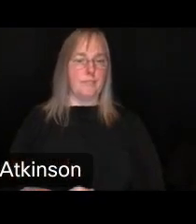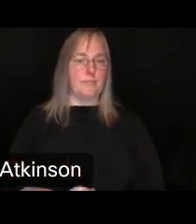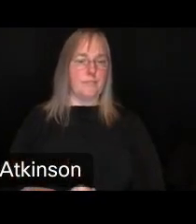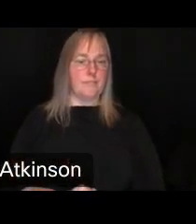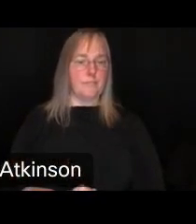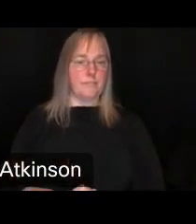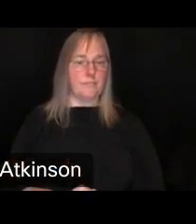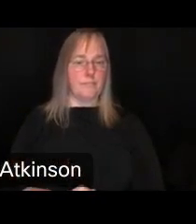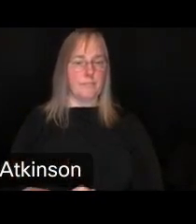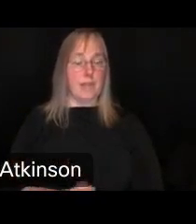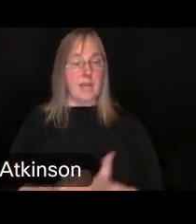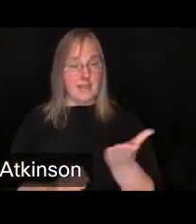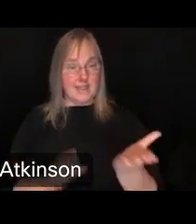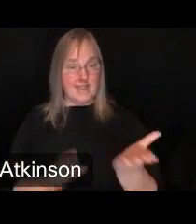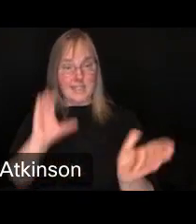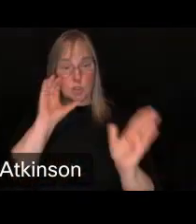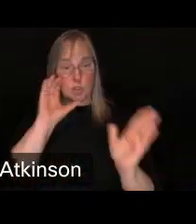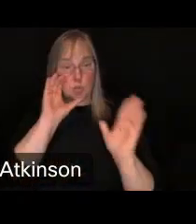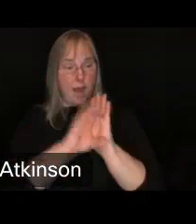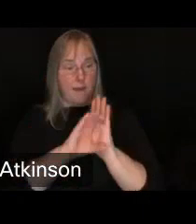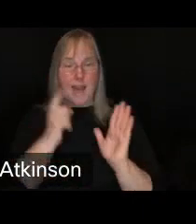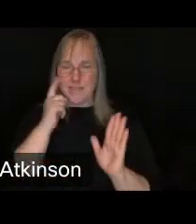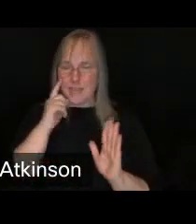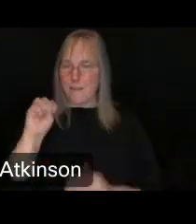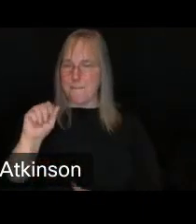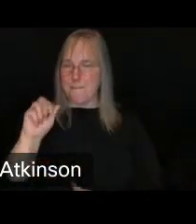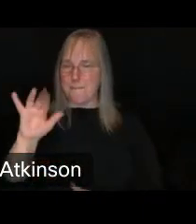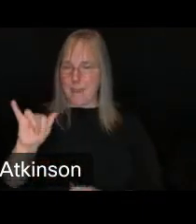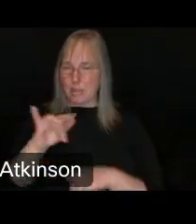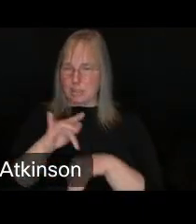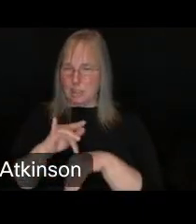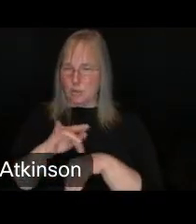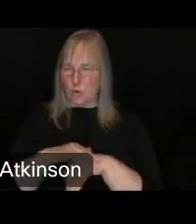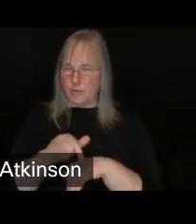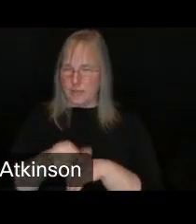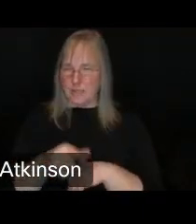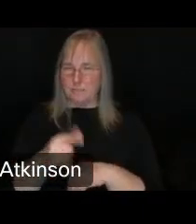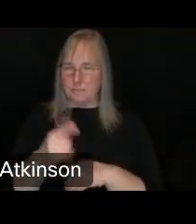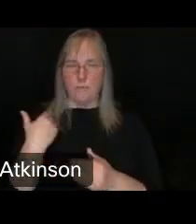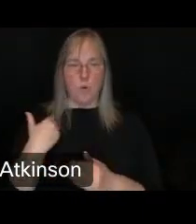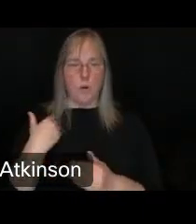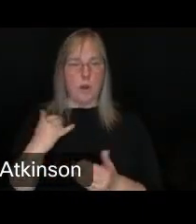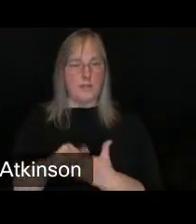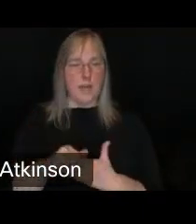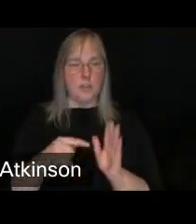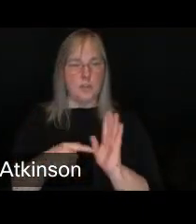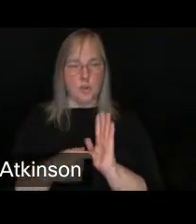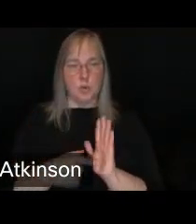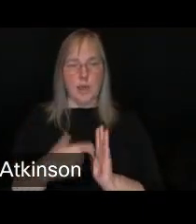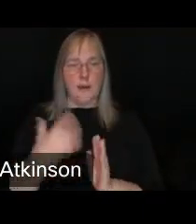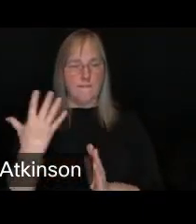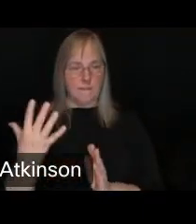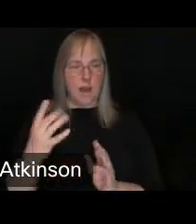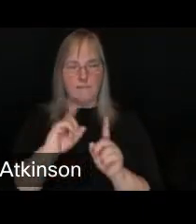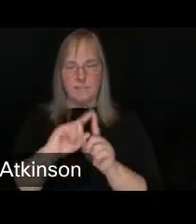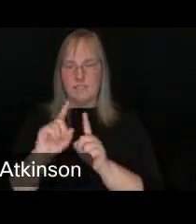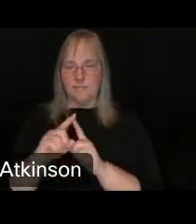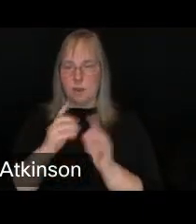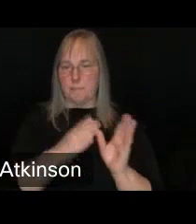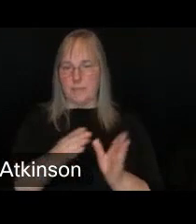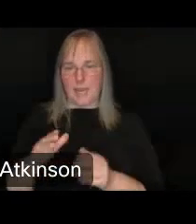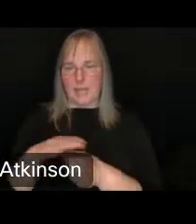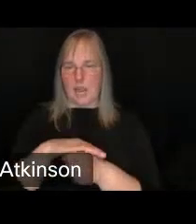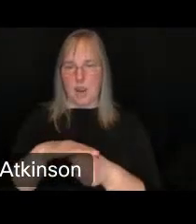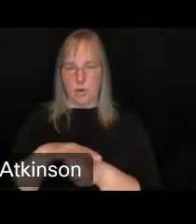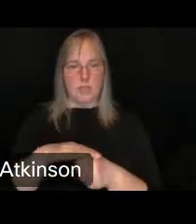This is the graph I think Mary touched upon earlier there. This is just showing the 5 different planning areas, Elk Ridge,